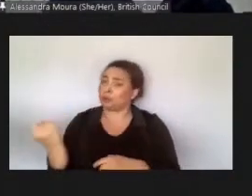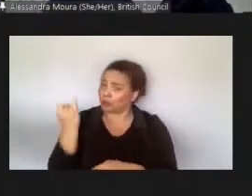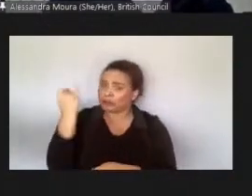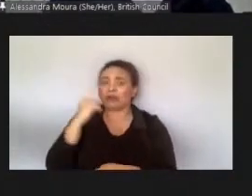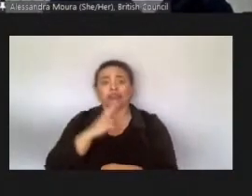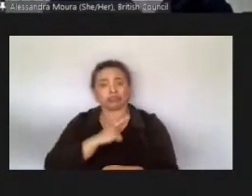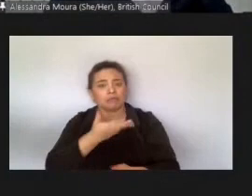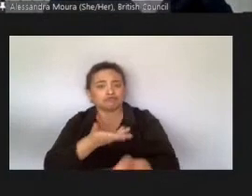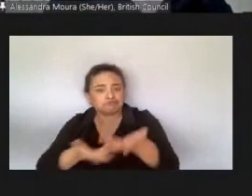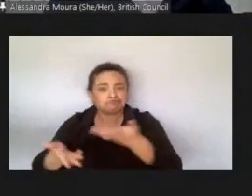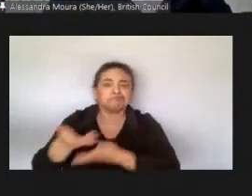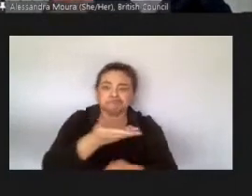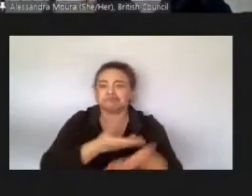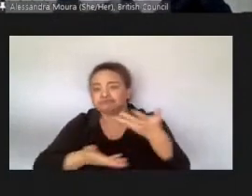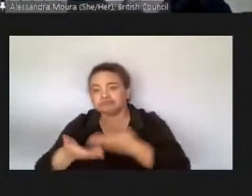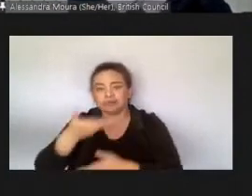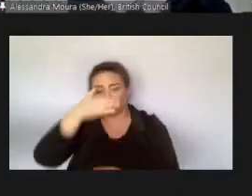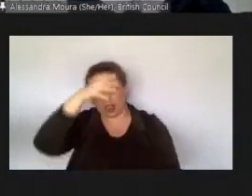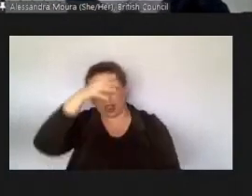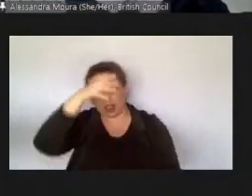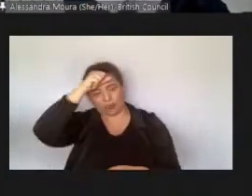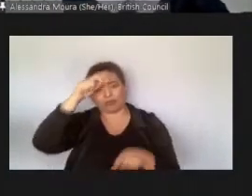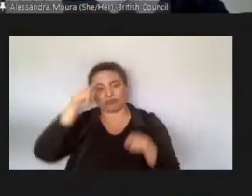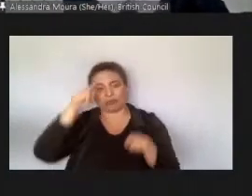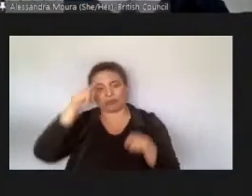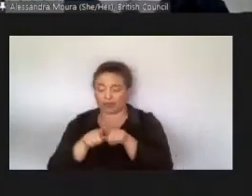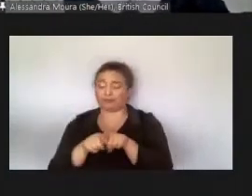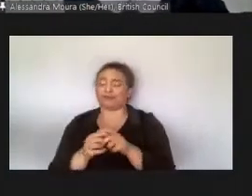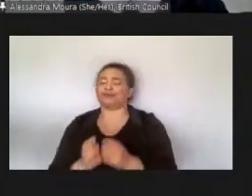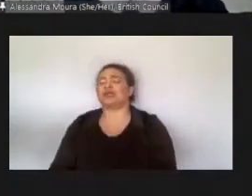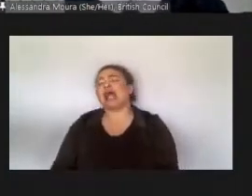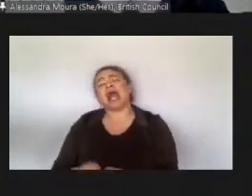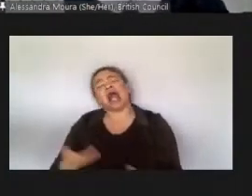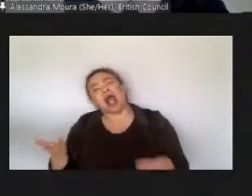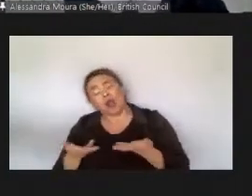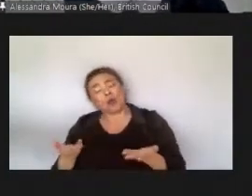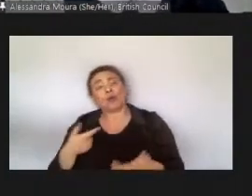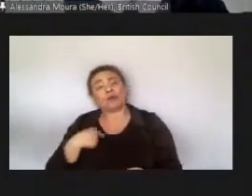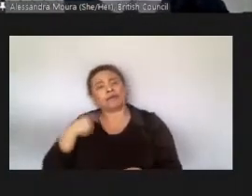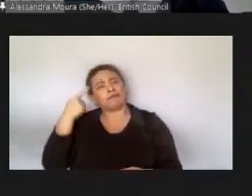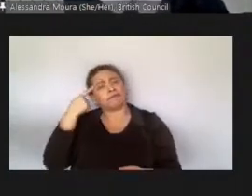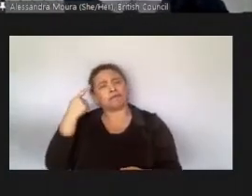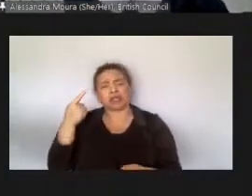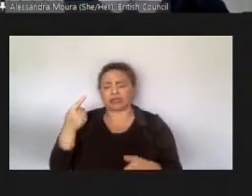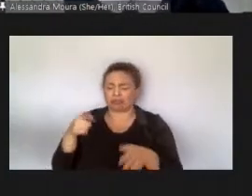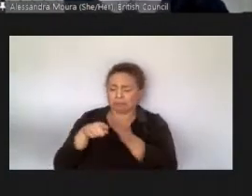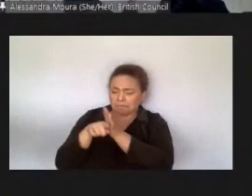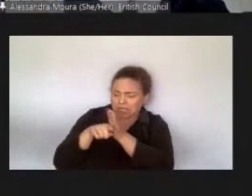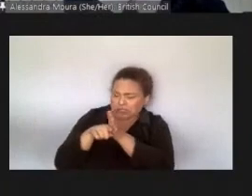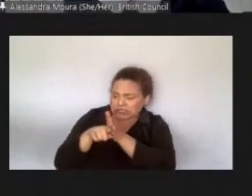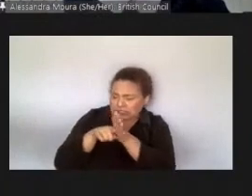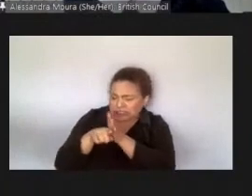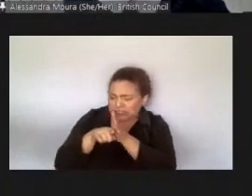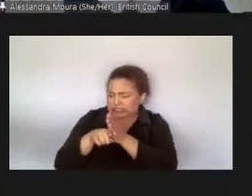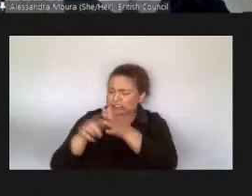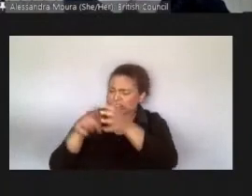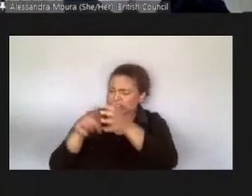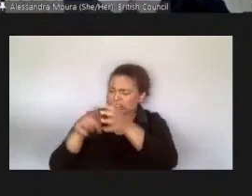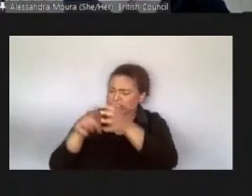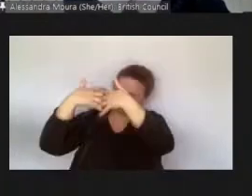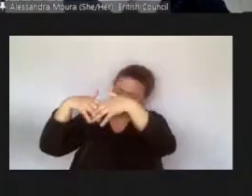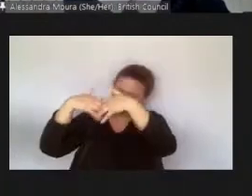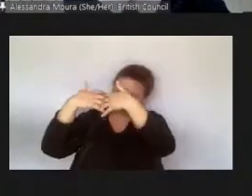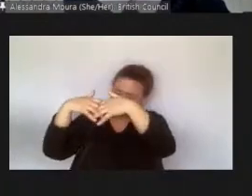So I'm going to look at a case study to reflect upon, everybody. This is a teacher in China